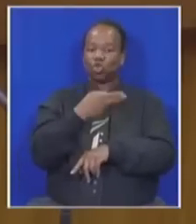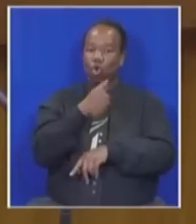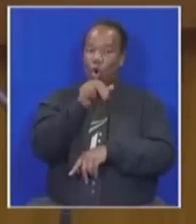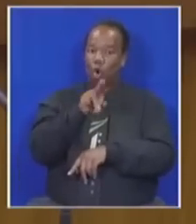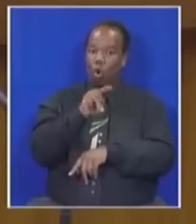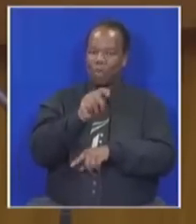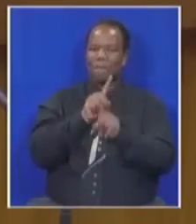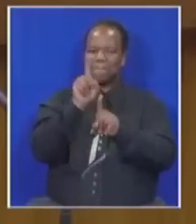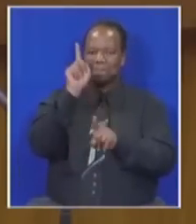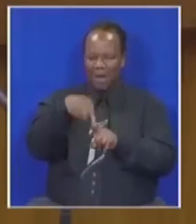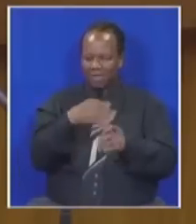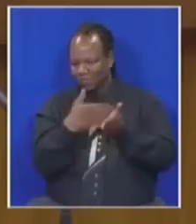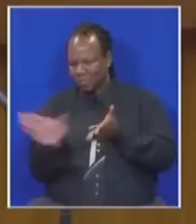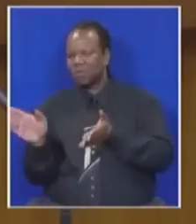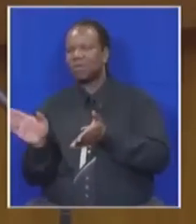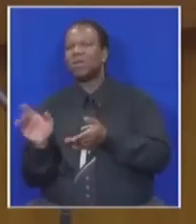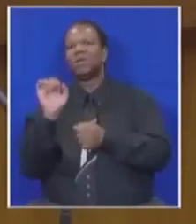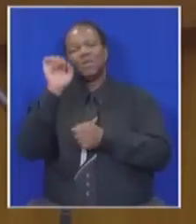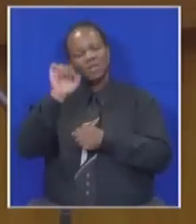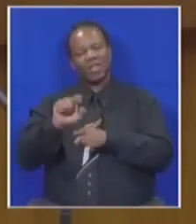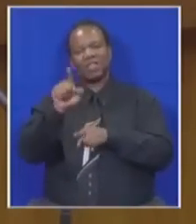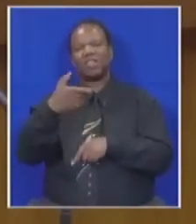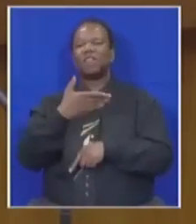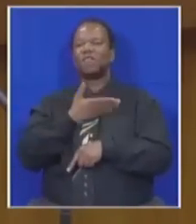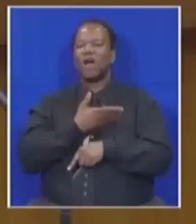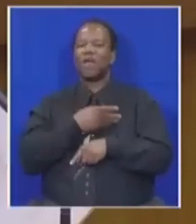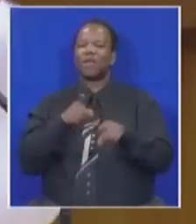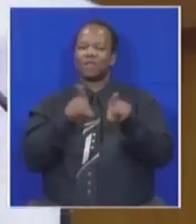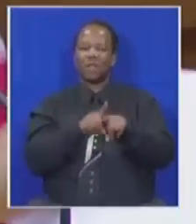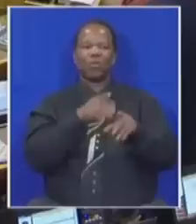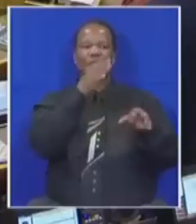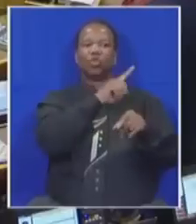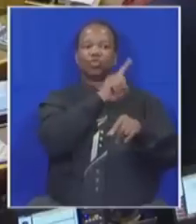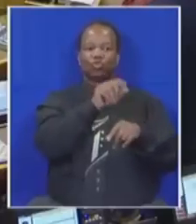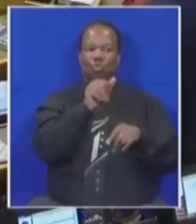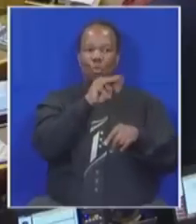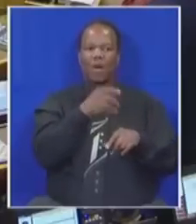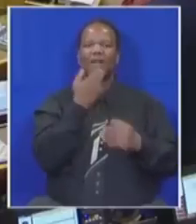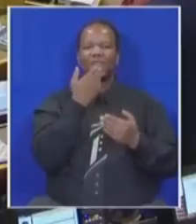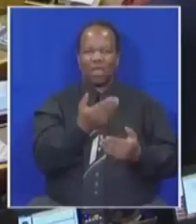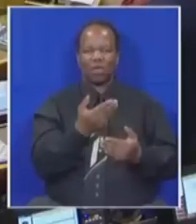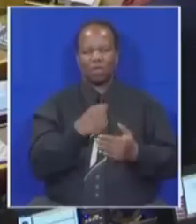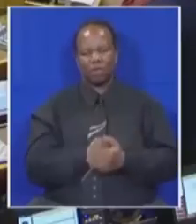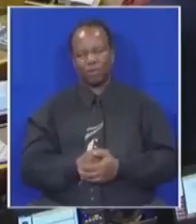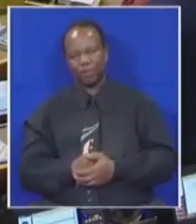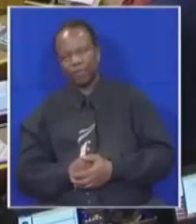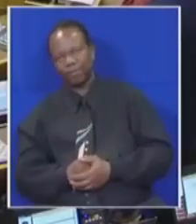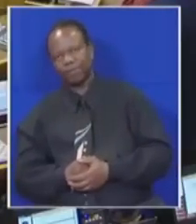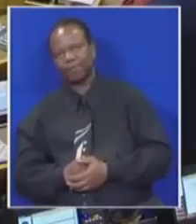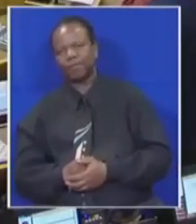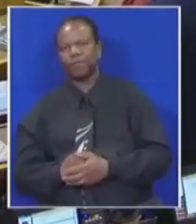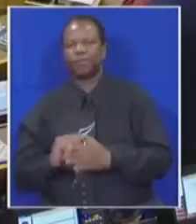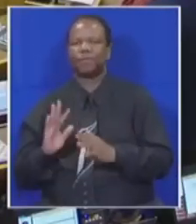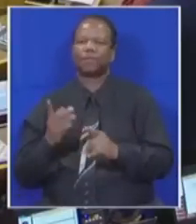will fall. And he will fall with his father, Mr. Zuma. Thank you. Thank you.